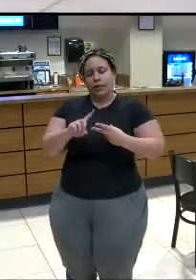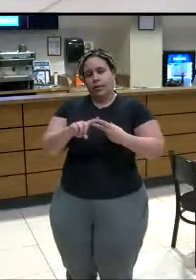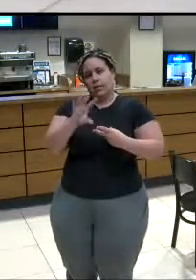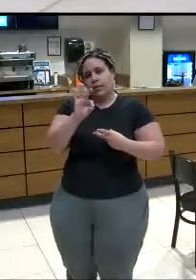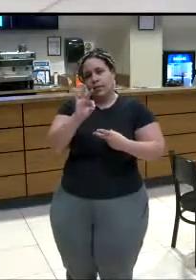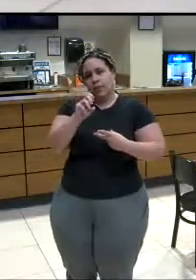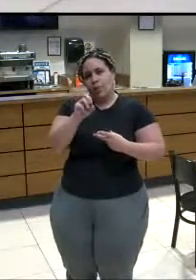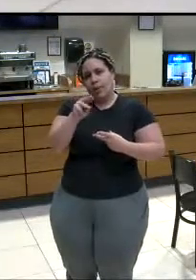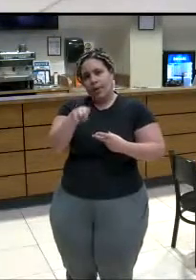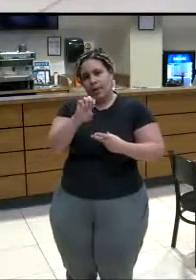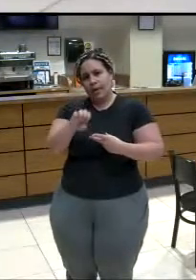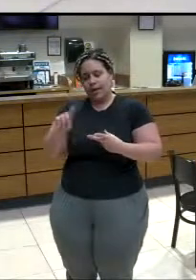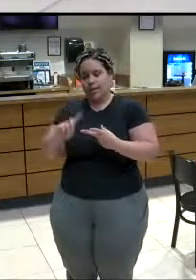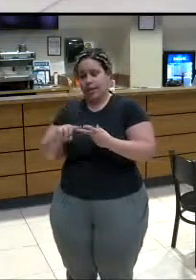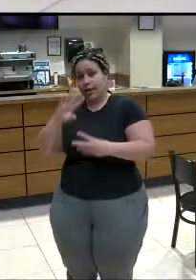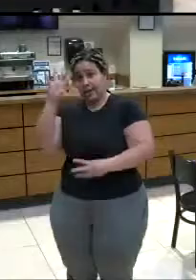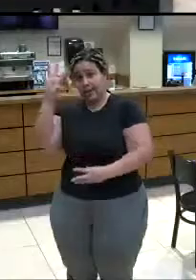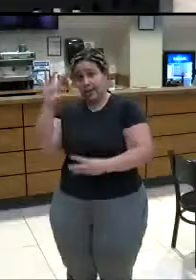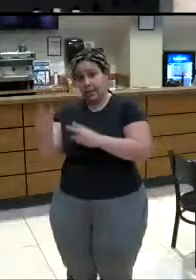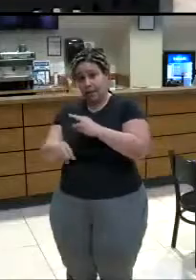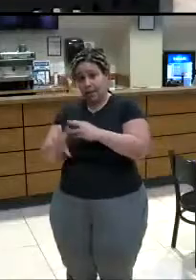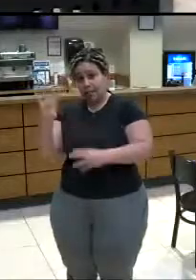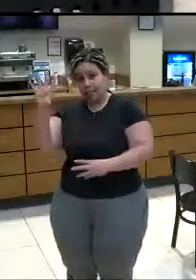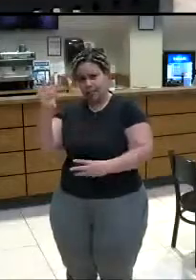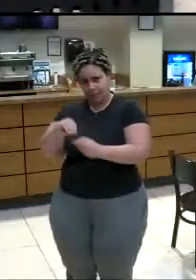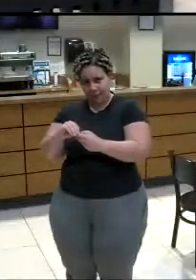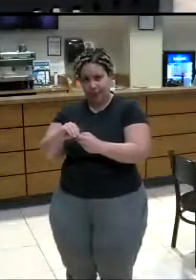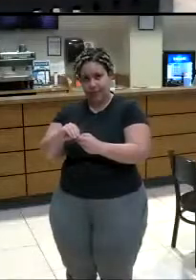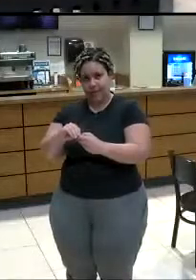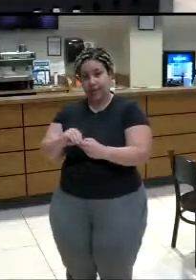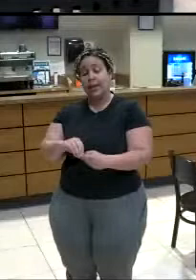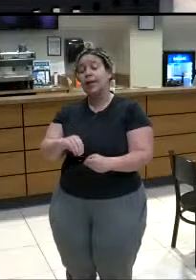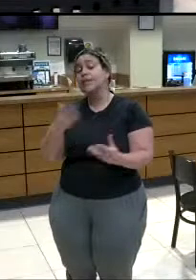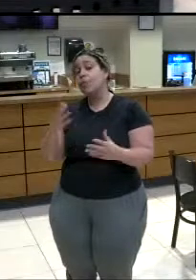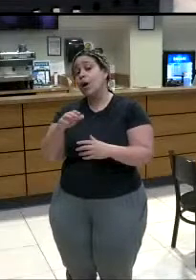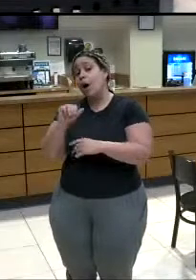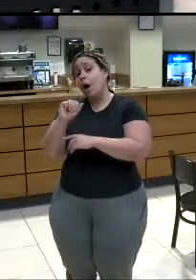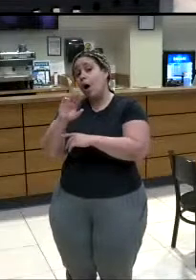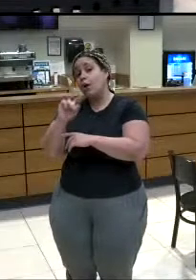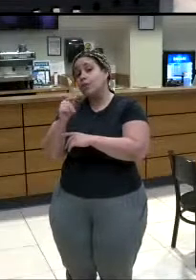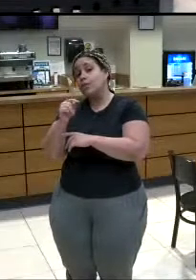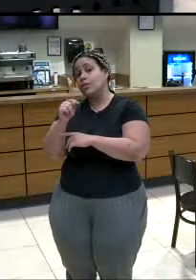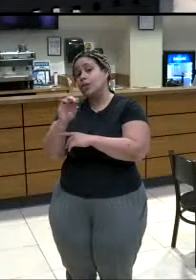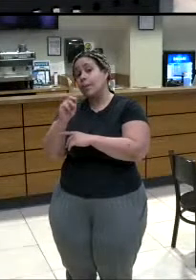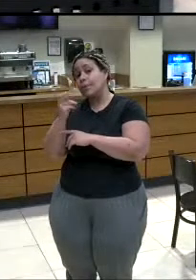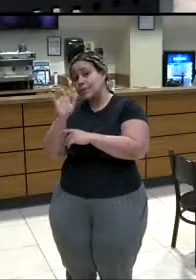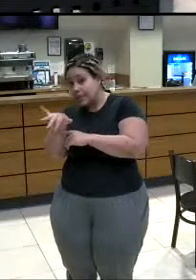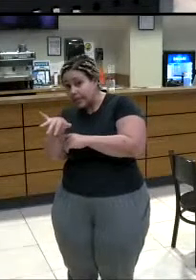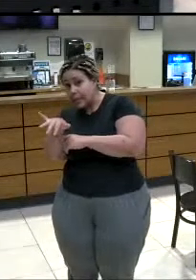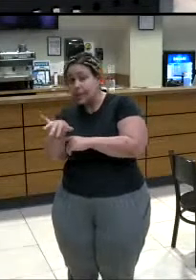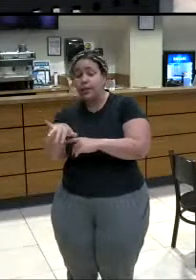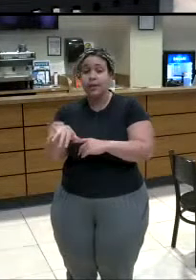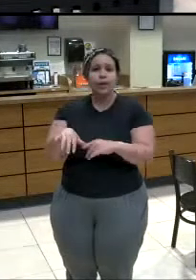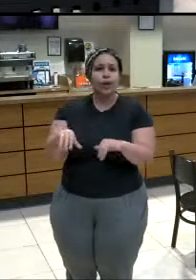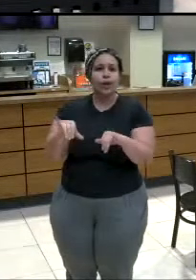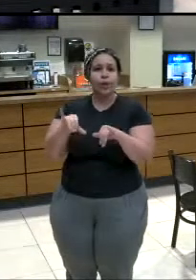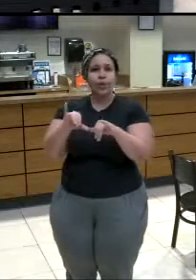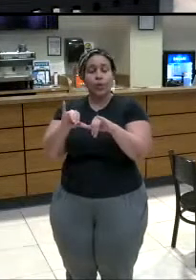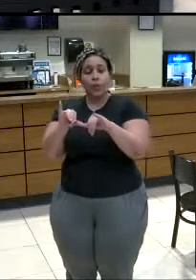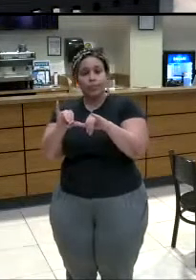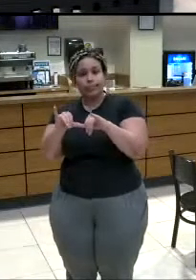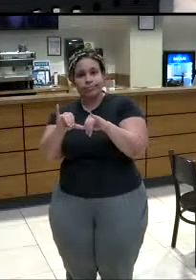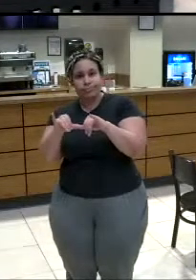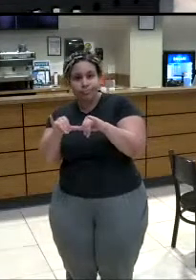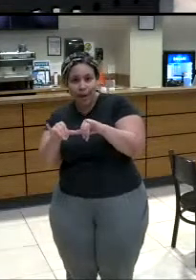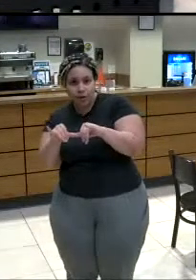is kind of the autopsy at the end. So it's the milestones. It's where we are when